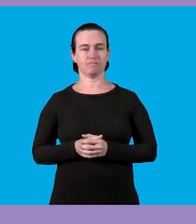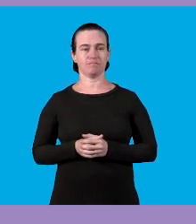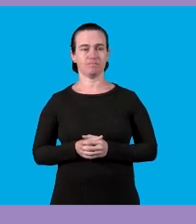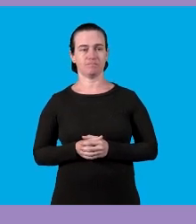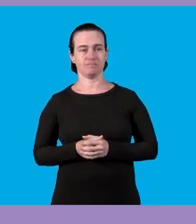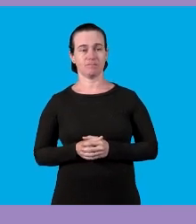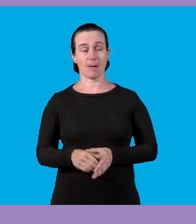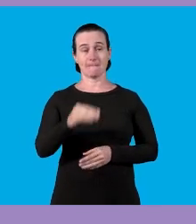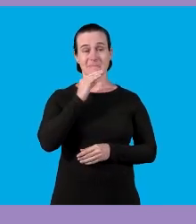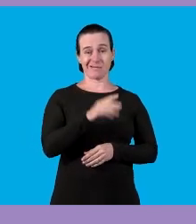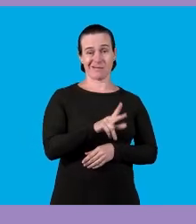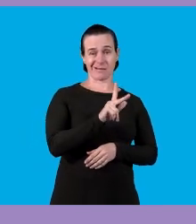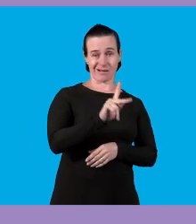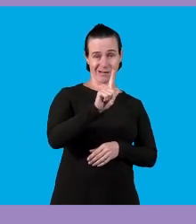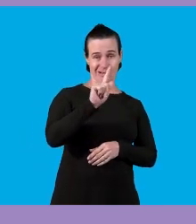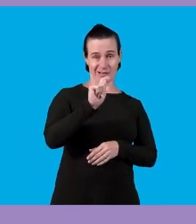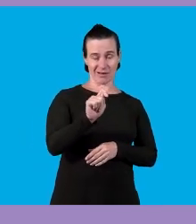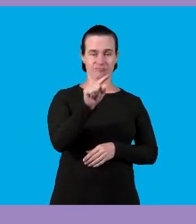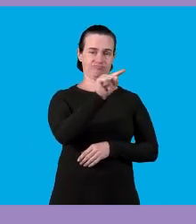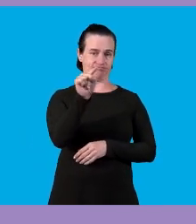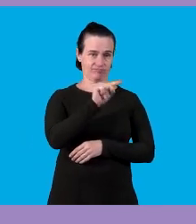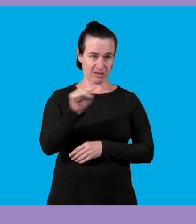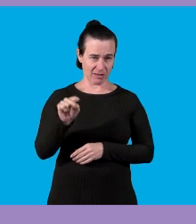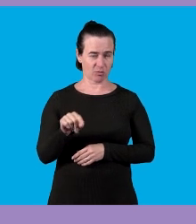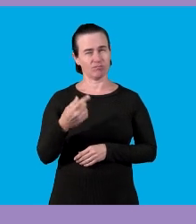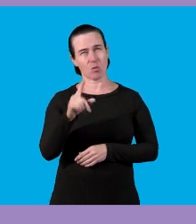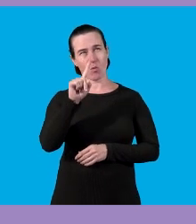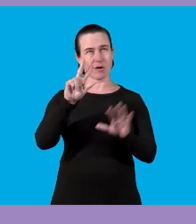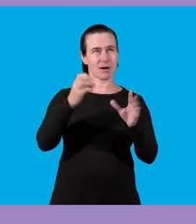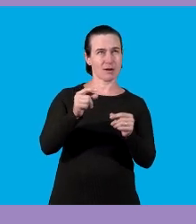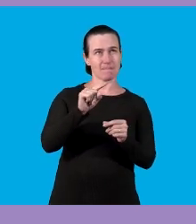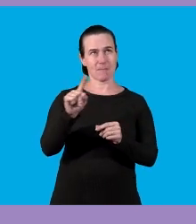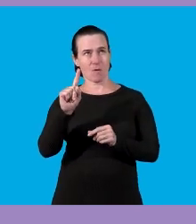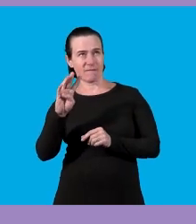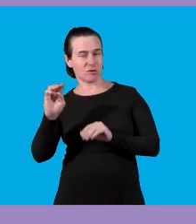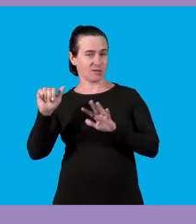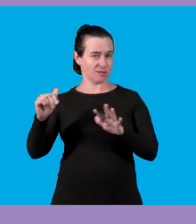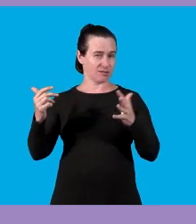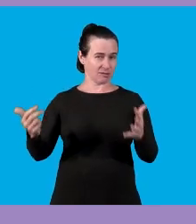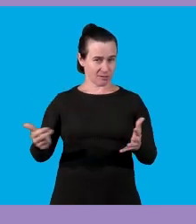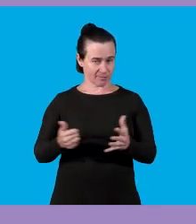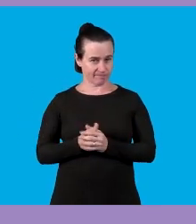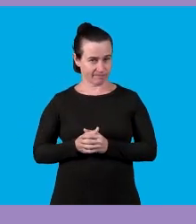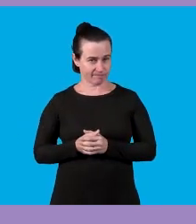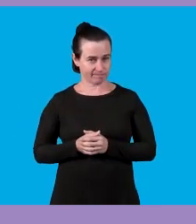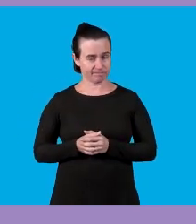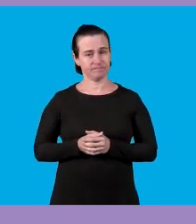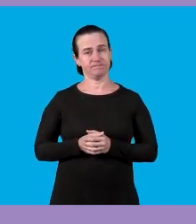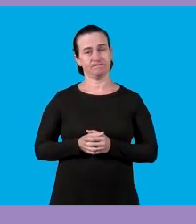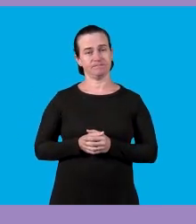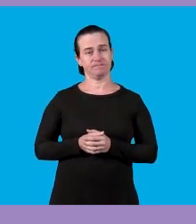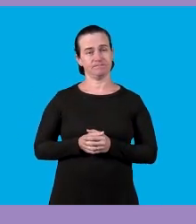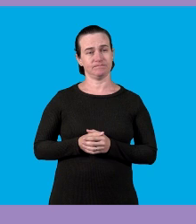would be angle KLT would be equals to 180 minus